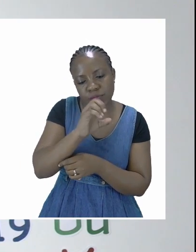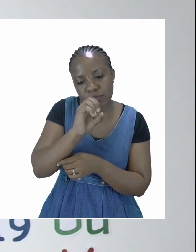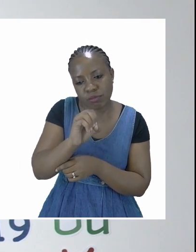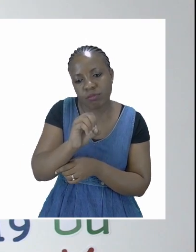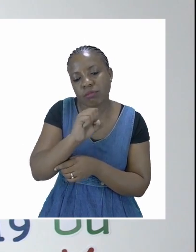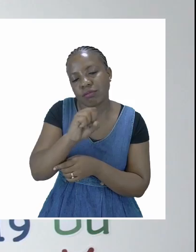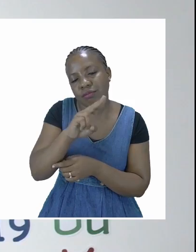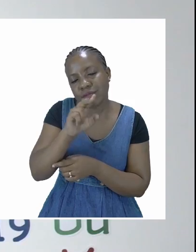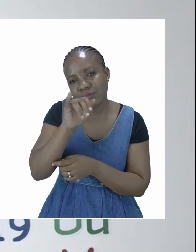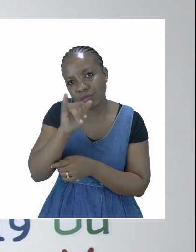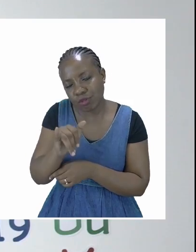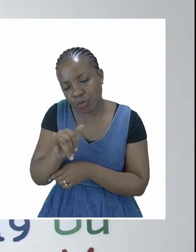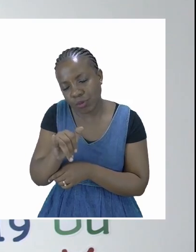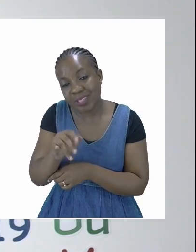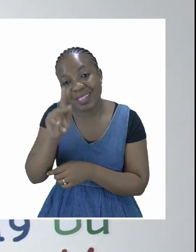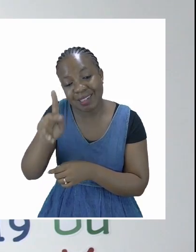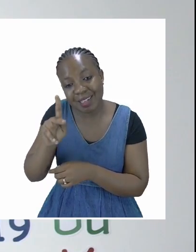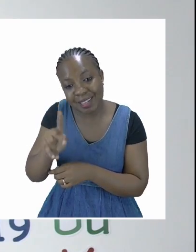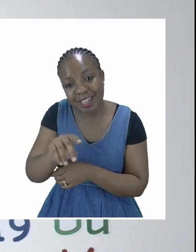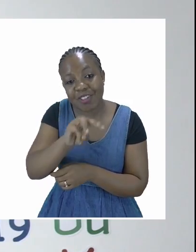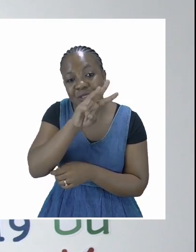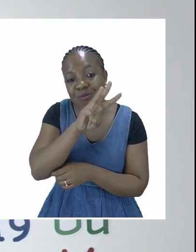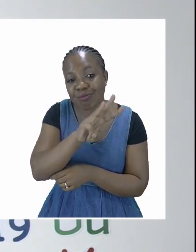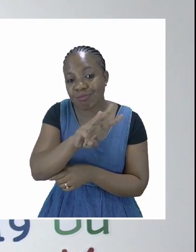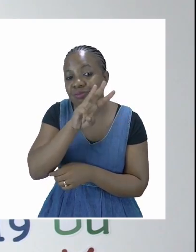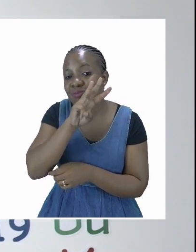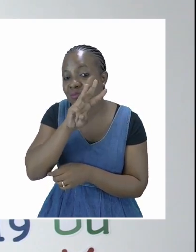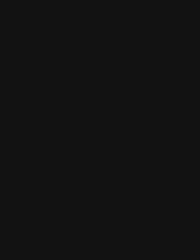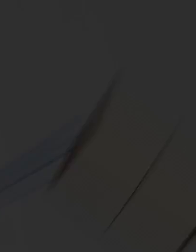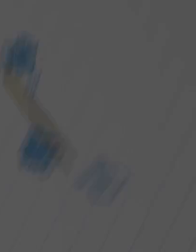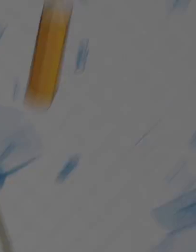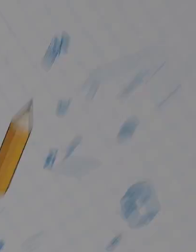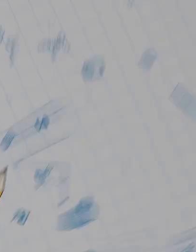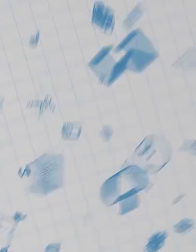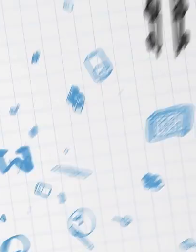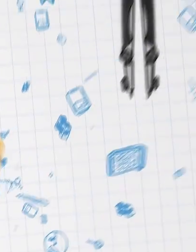our website, Zoshi Online.